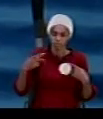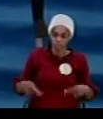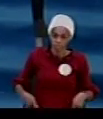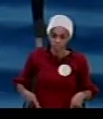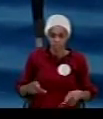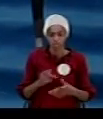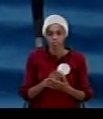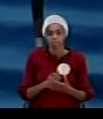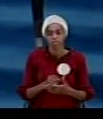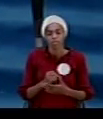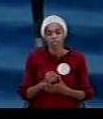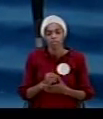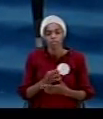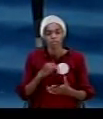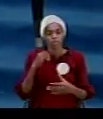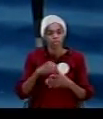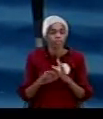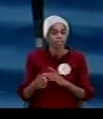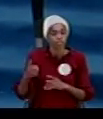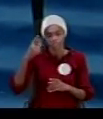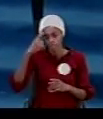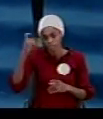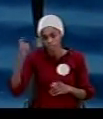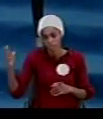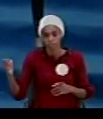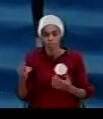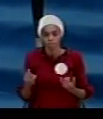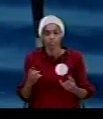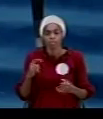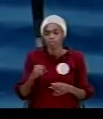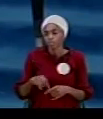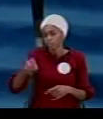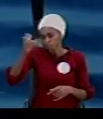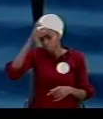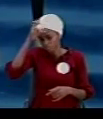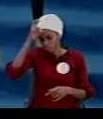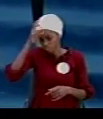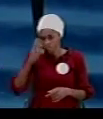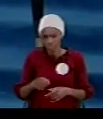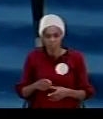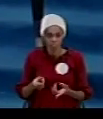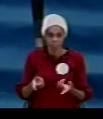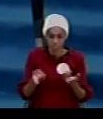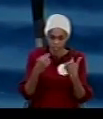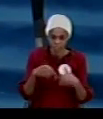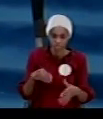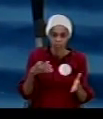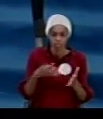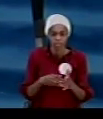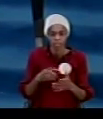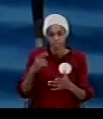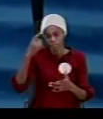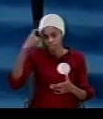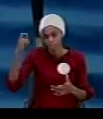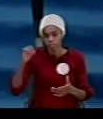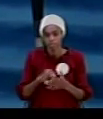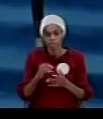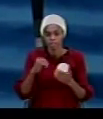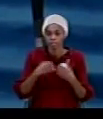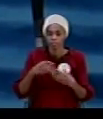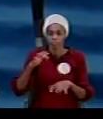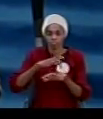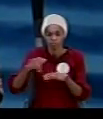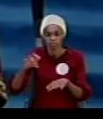members. So I had a dream that I was seeing all these naked pictures and other